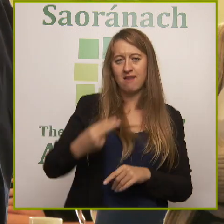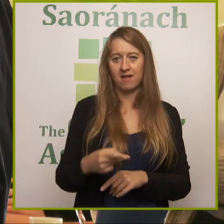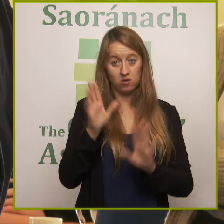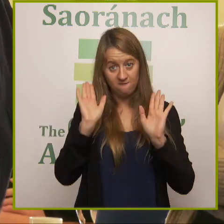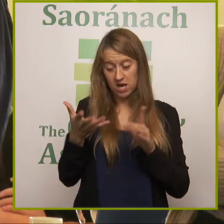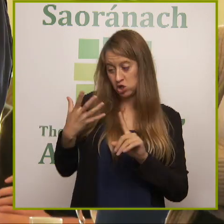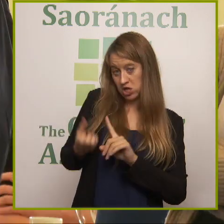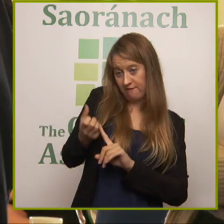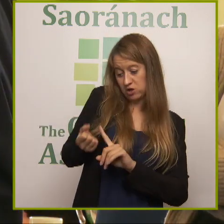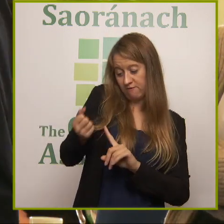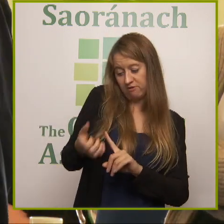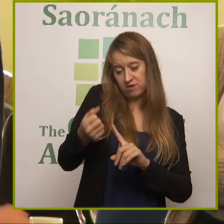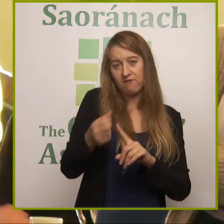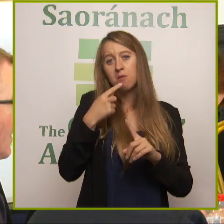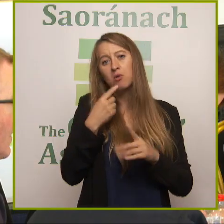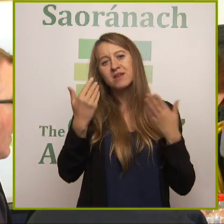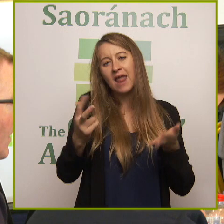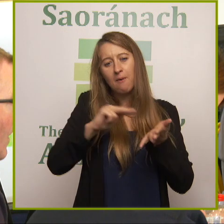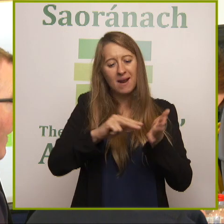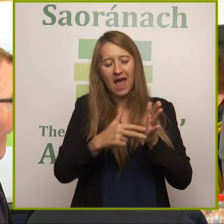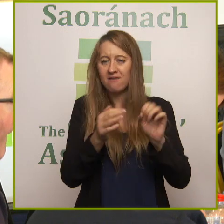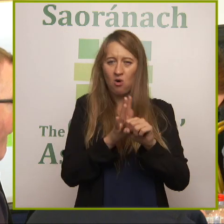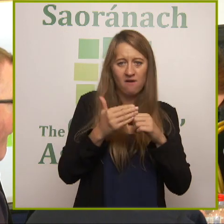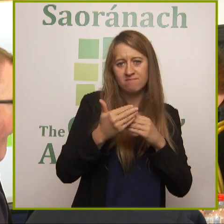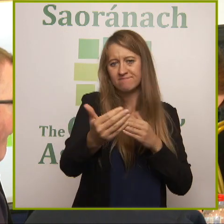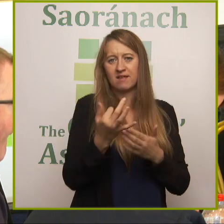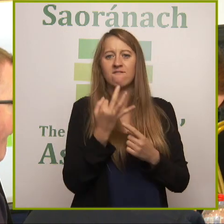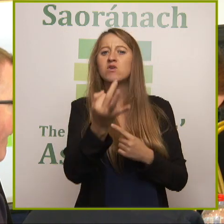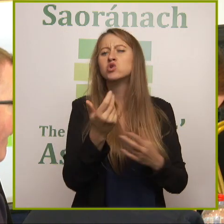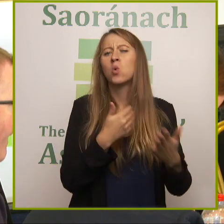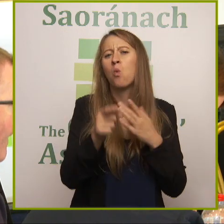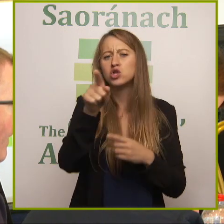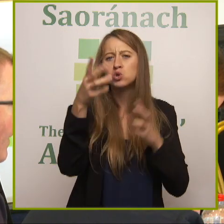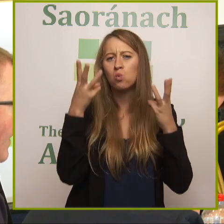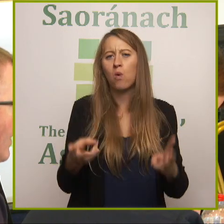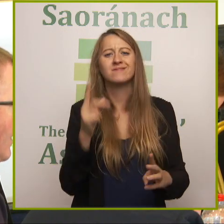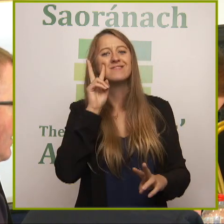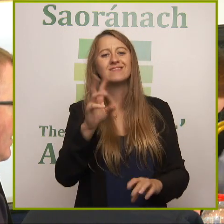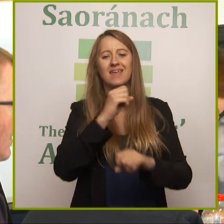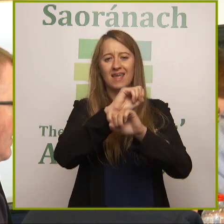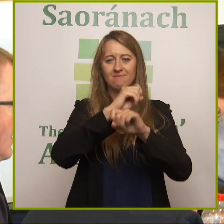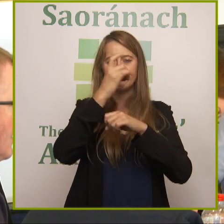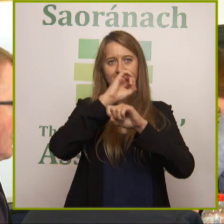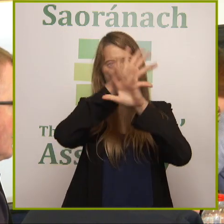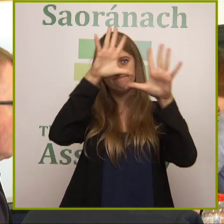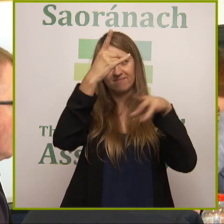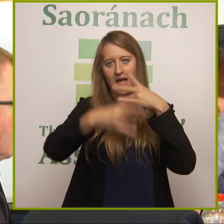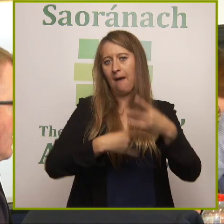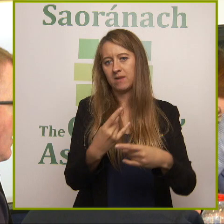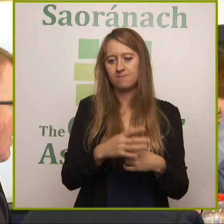into the future, next generation, you know? Thanks, Rory. Who'd like to take that question? Esther.